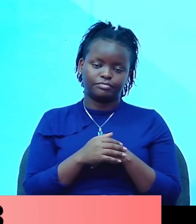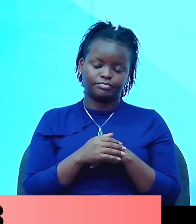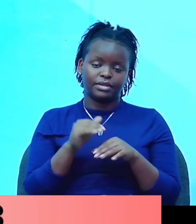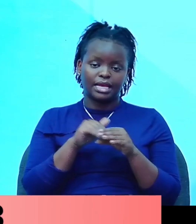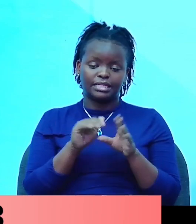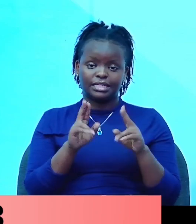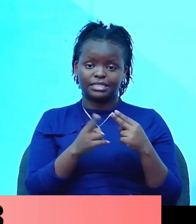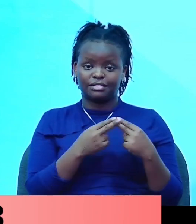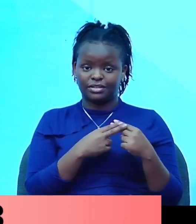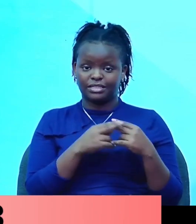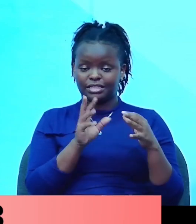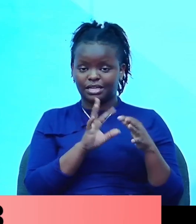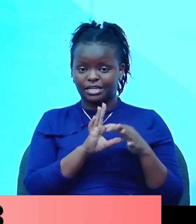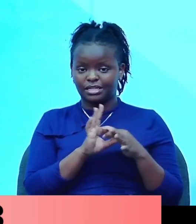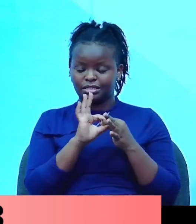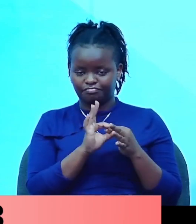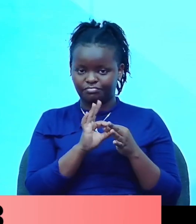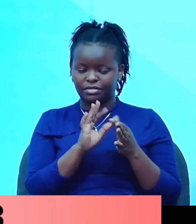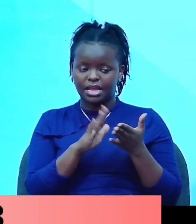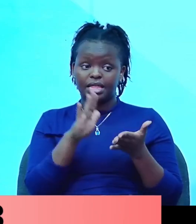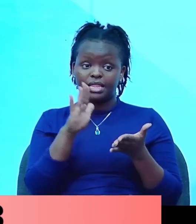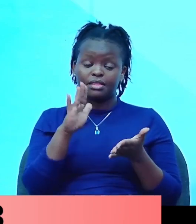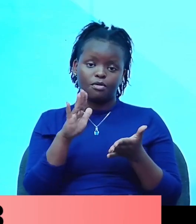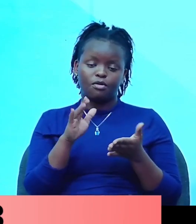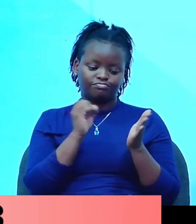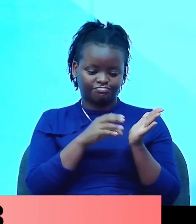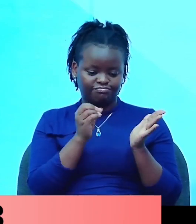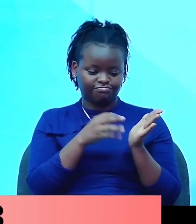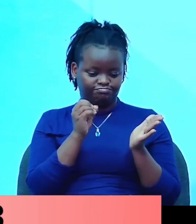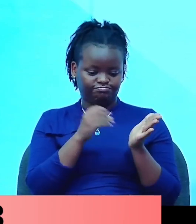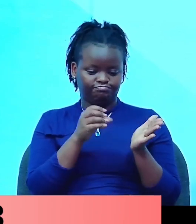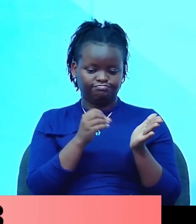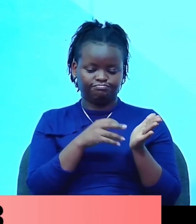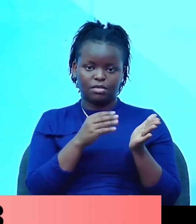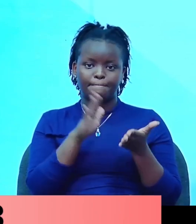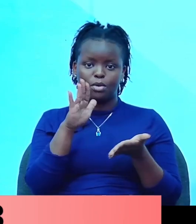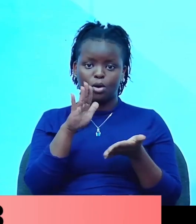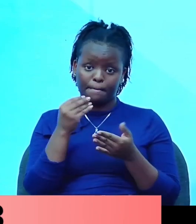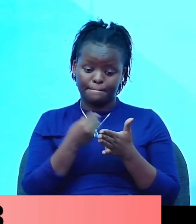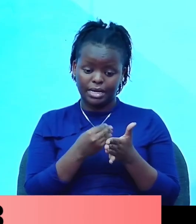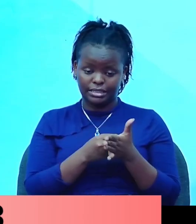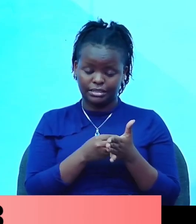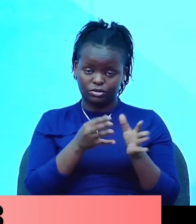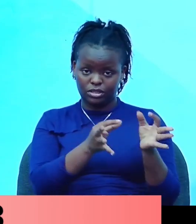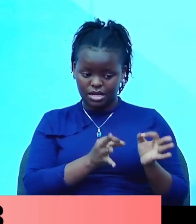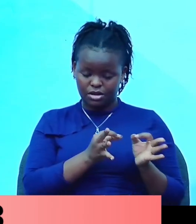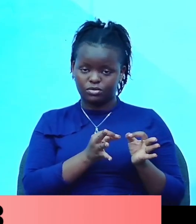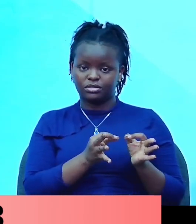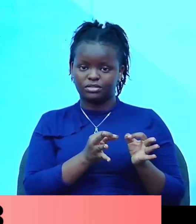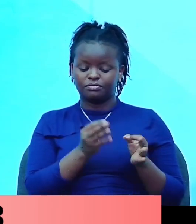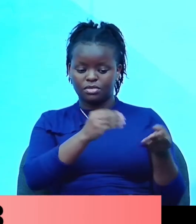savings culture. Right. Yeah. So the more just putting in more money into the account, contributing